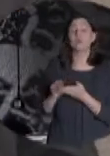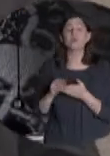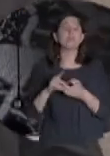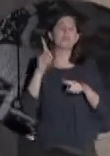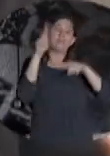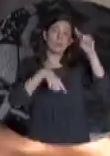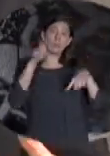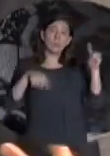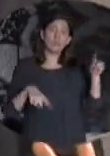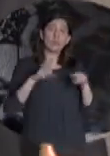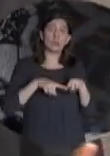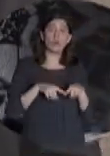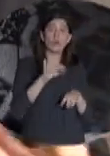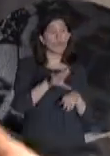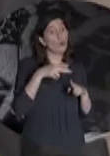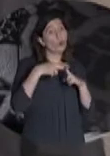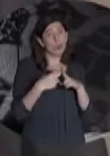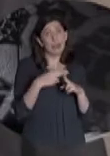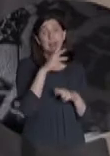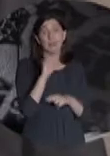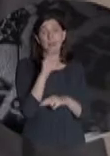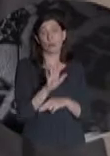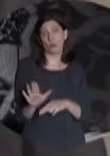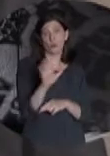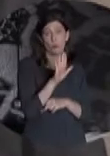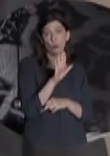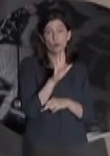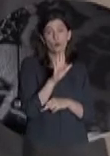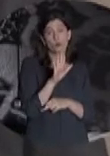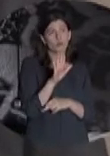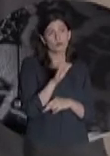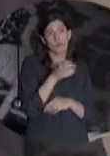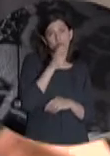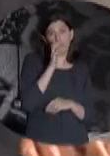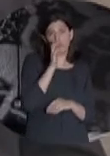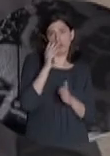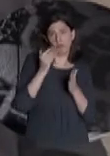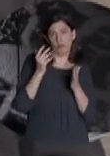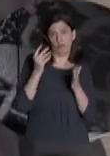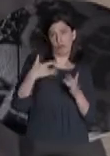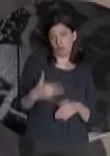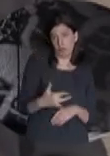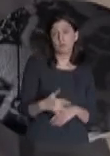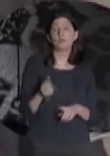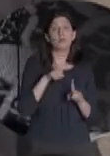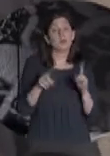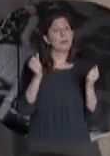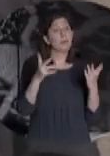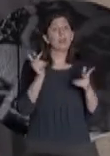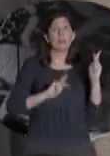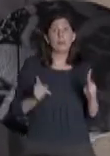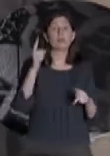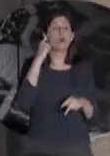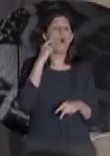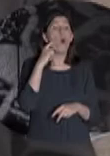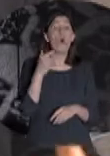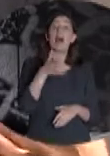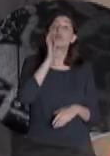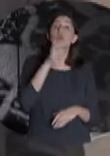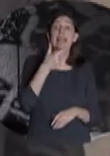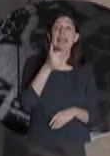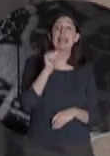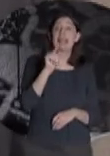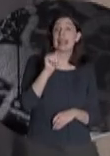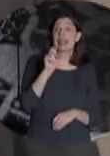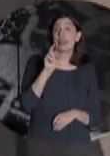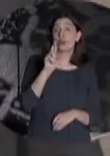based on your body weight and kind of how you drink things. One of the things that people hear a lot is, well, I drink a lot of Gatorade or I drink a lot of